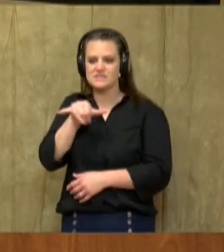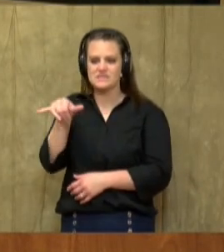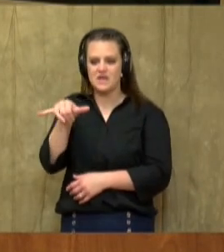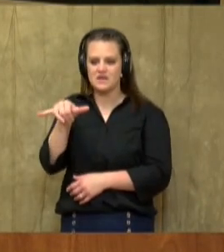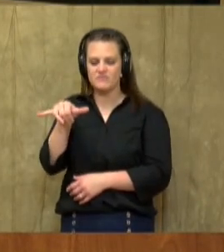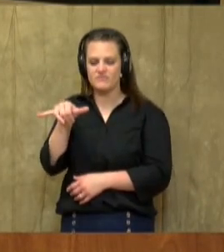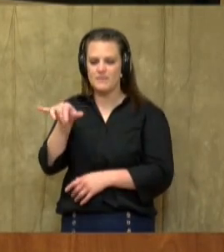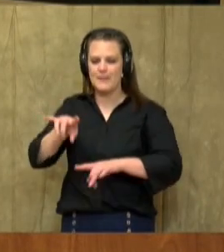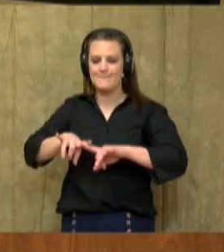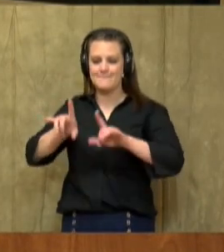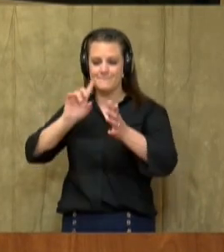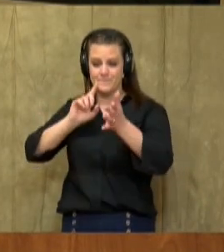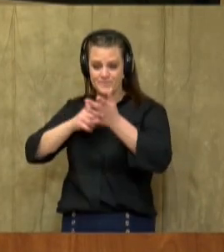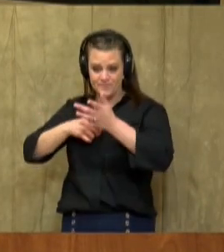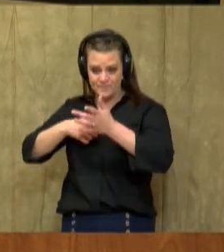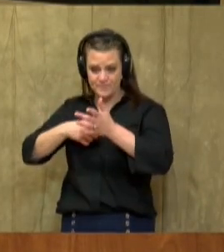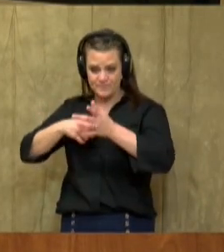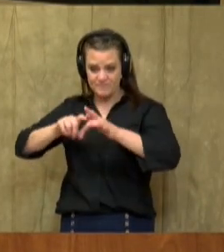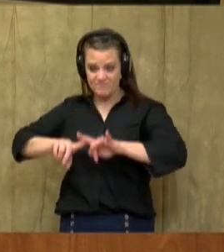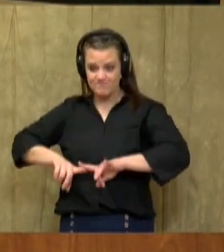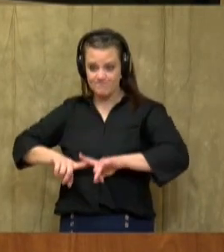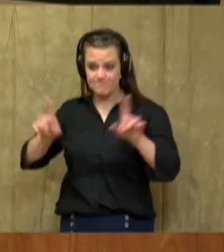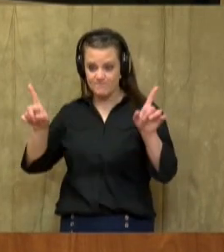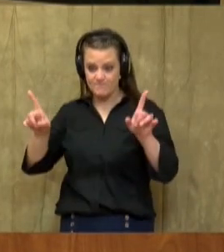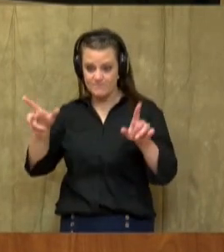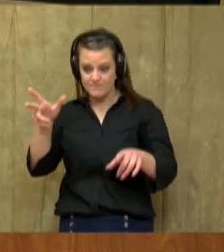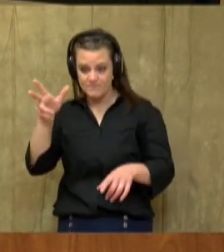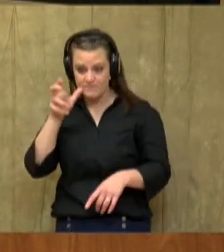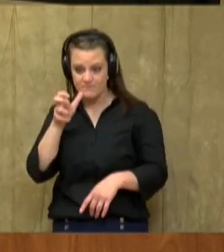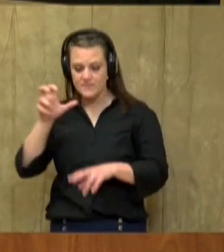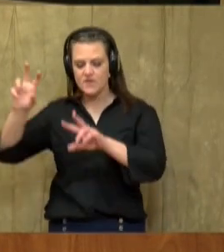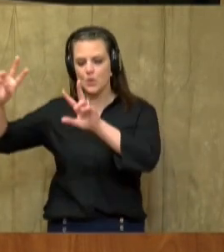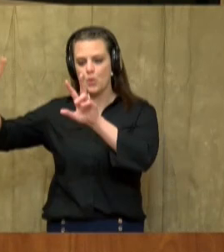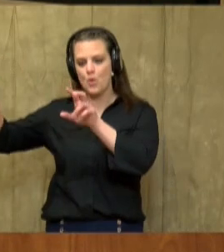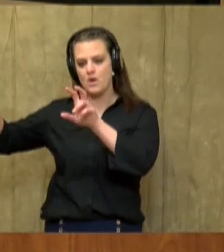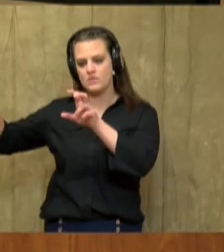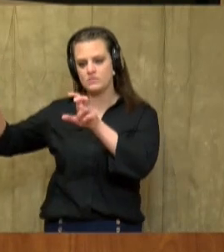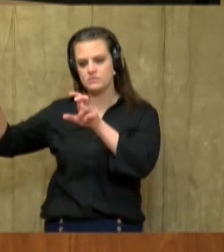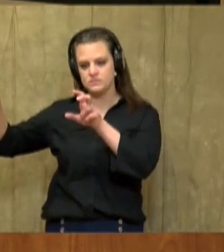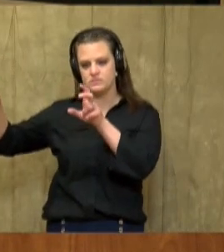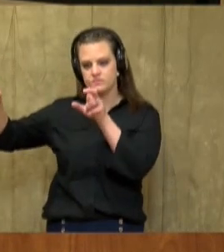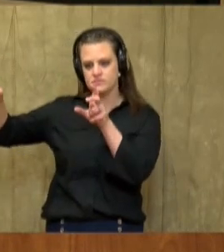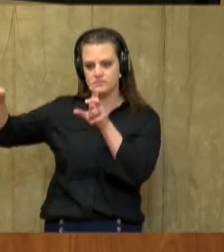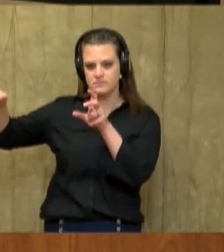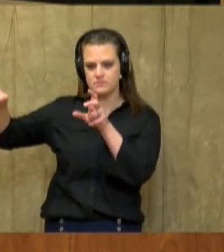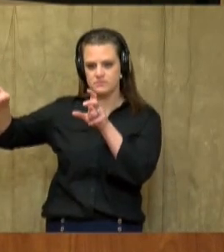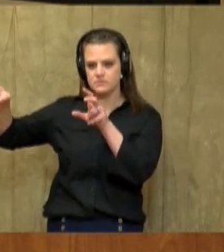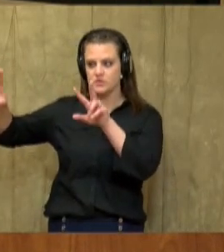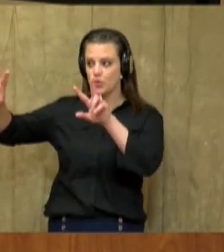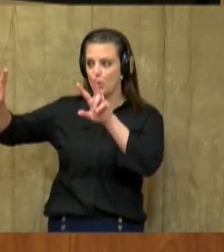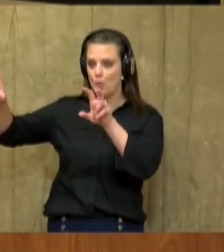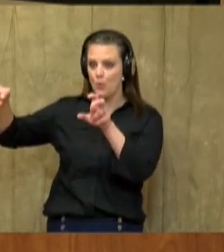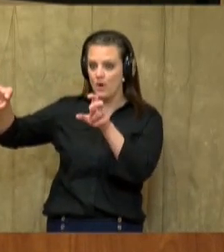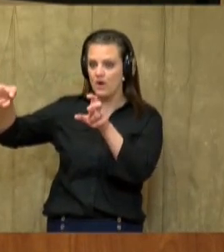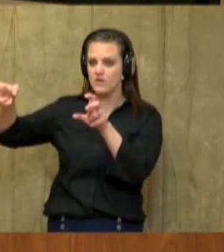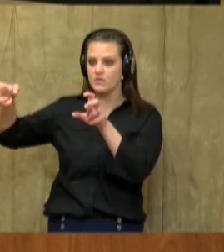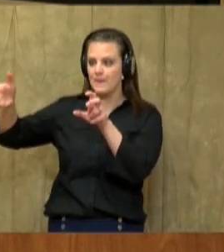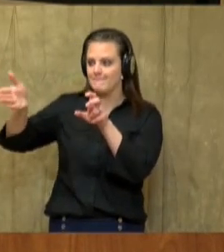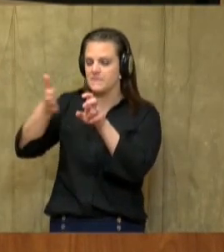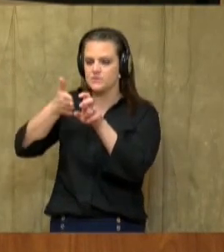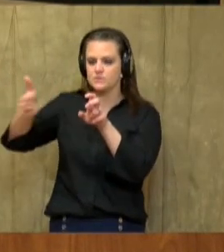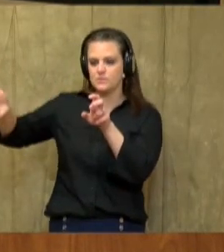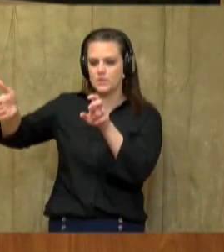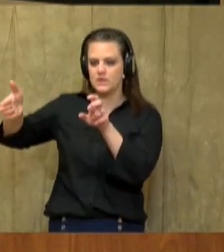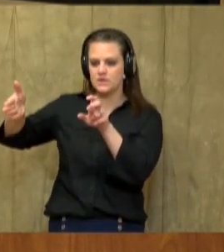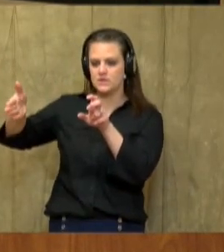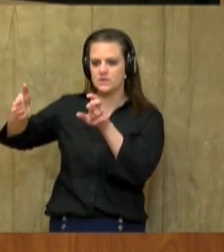you notice the difference? It'd be the quotes. What would go under the quoting in between the quotation